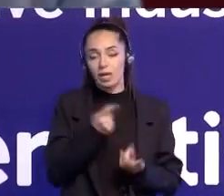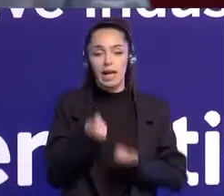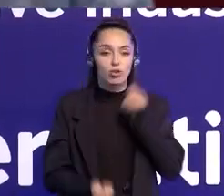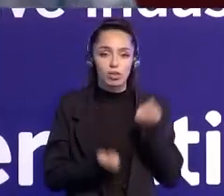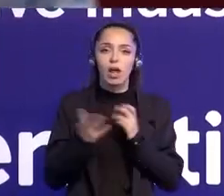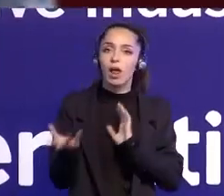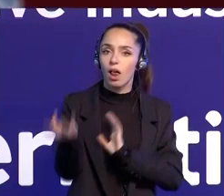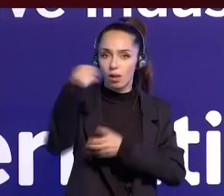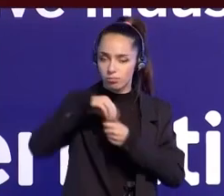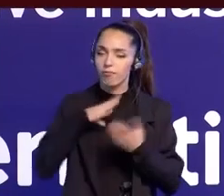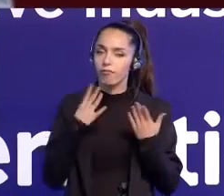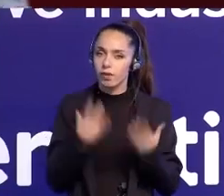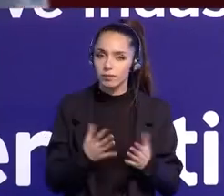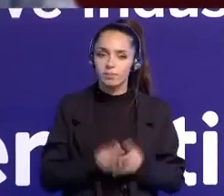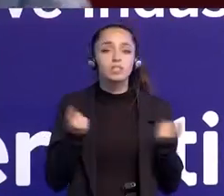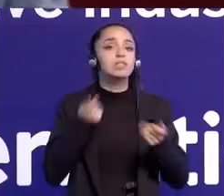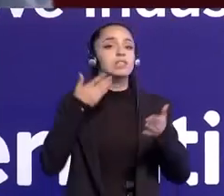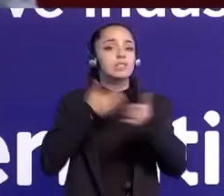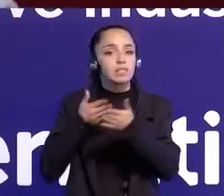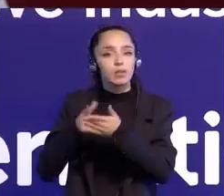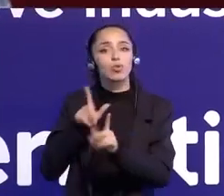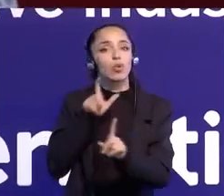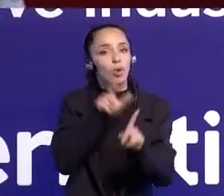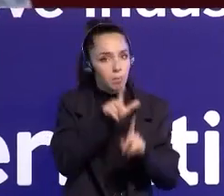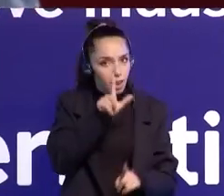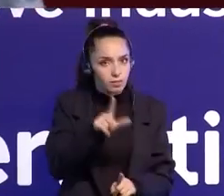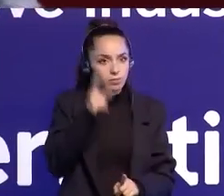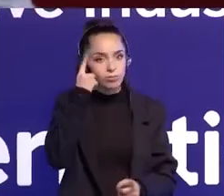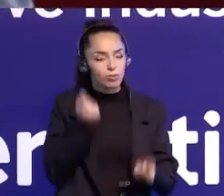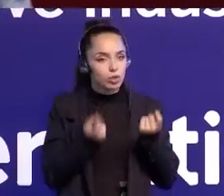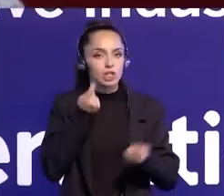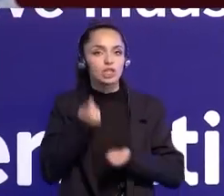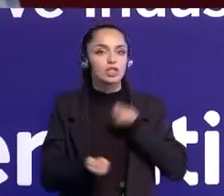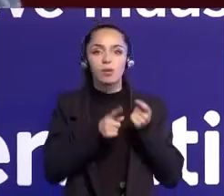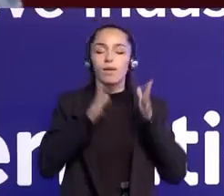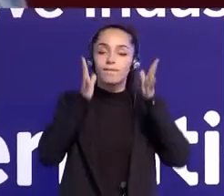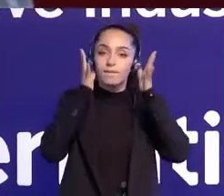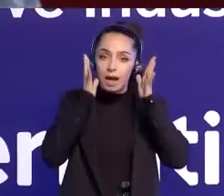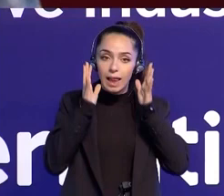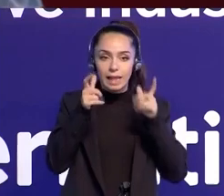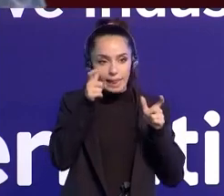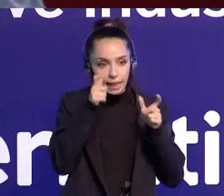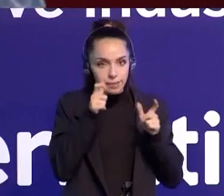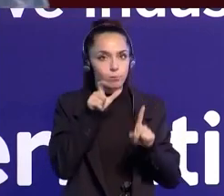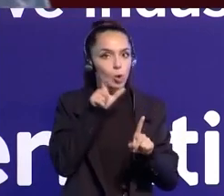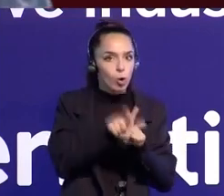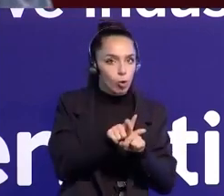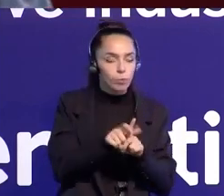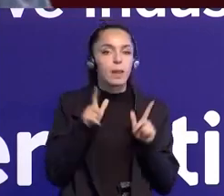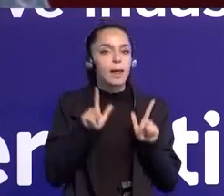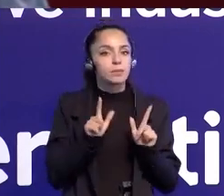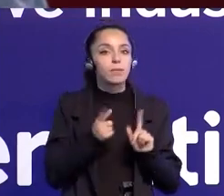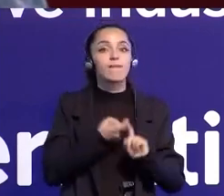employment and to help creative businesses to resume their activity, to keep working and producing creative goods